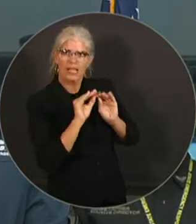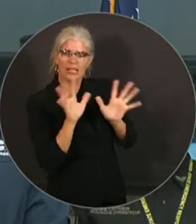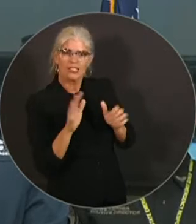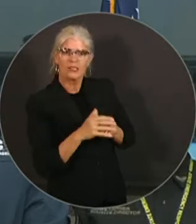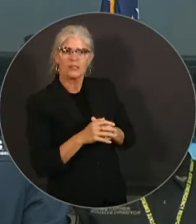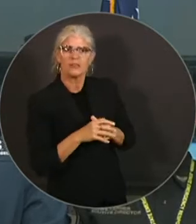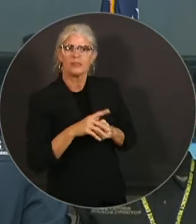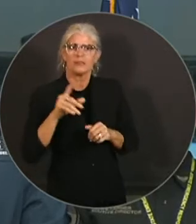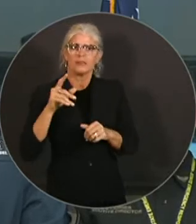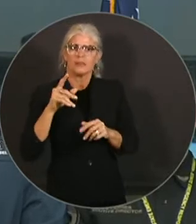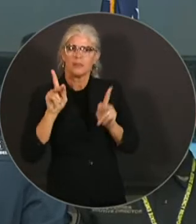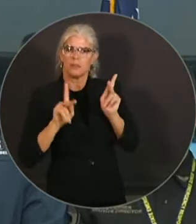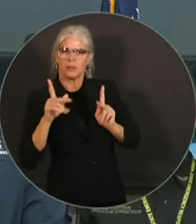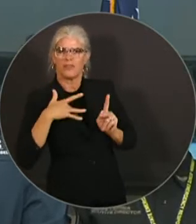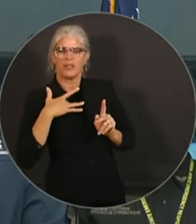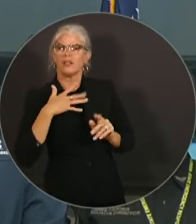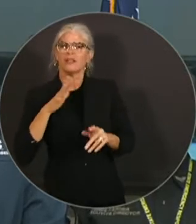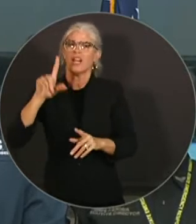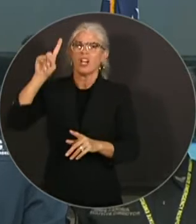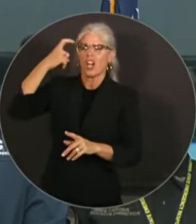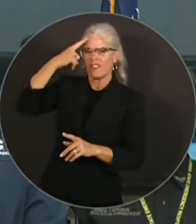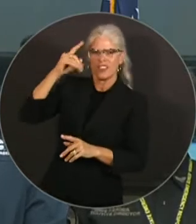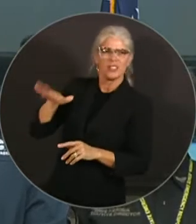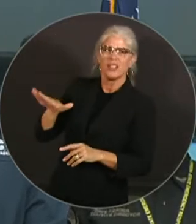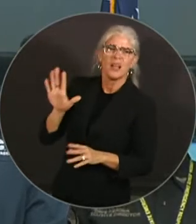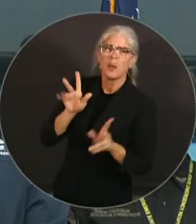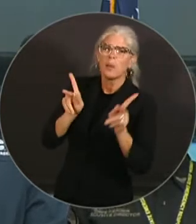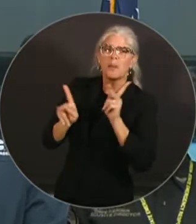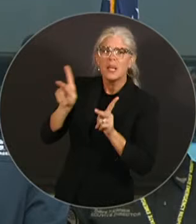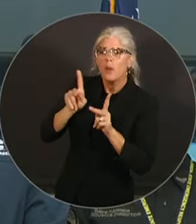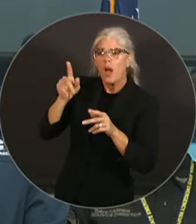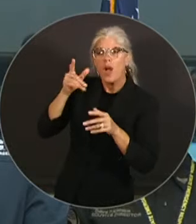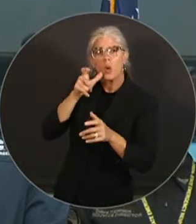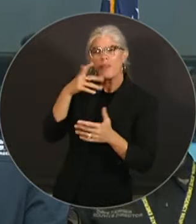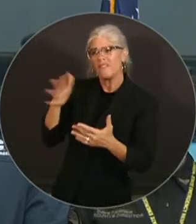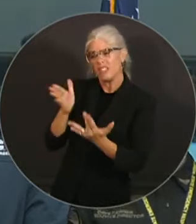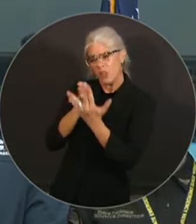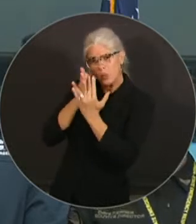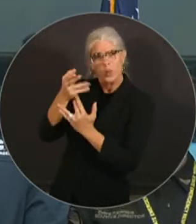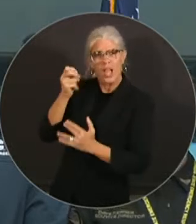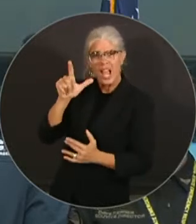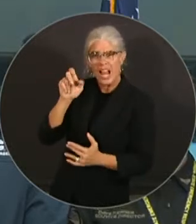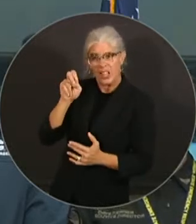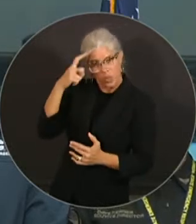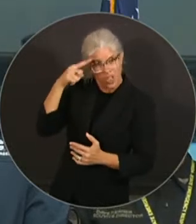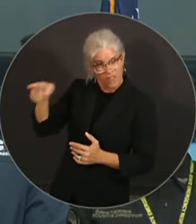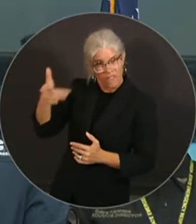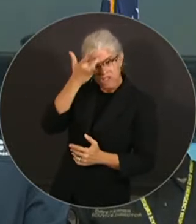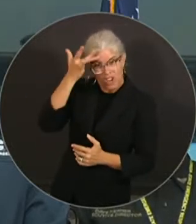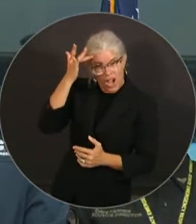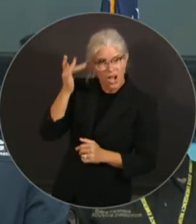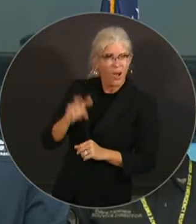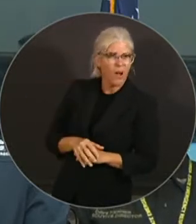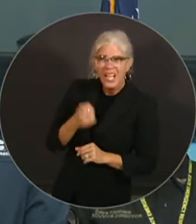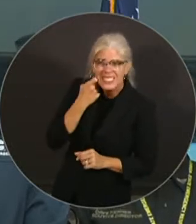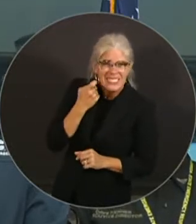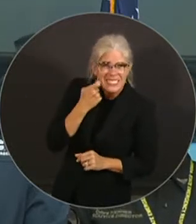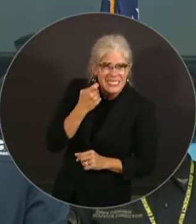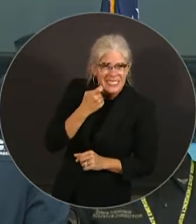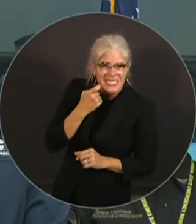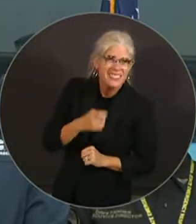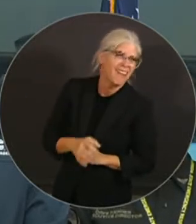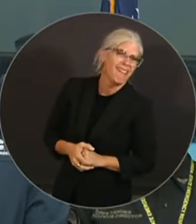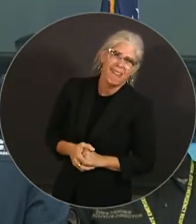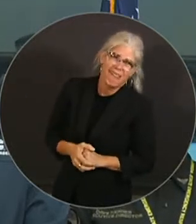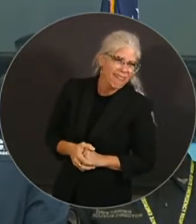and unfortunately, some of the Helene victims are in the path of this storm. We hope that it doesn't end up affecting some